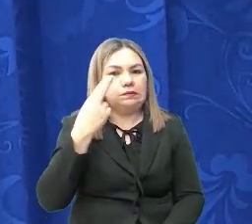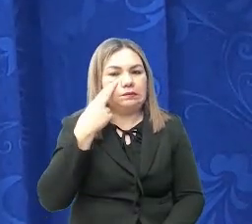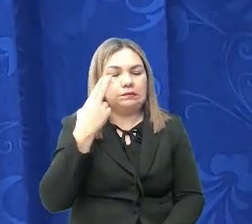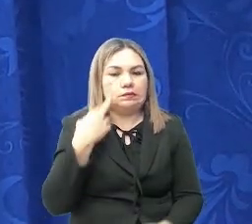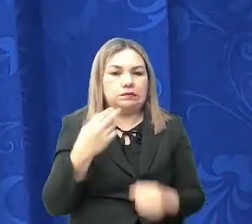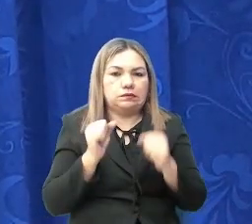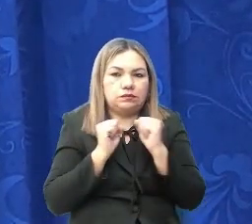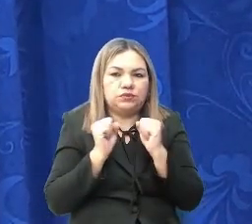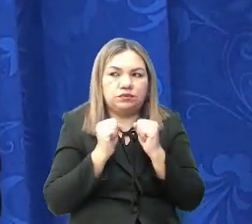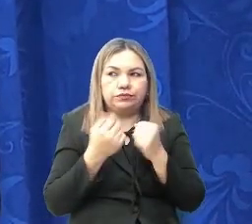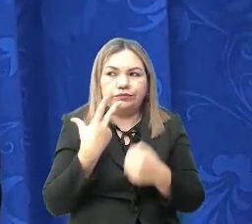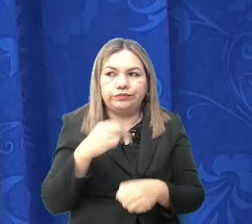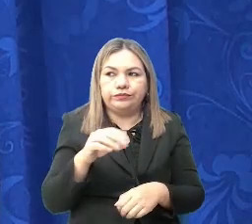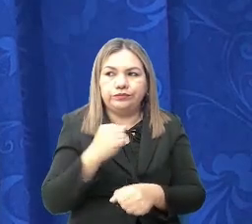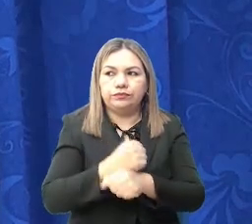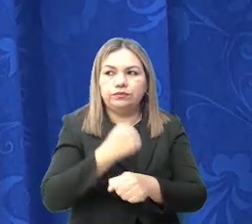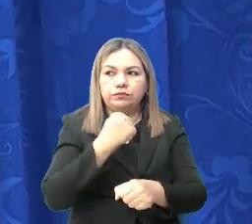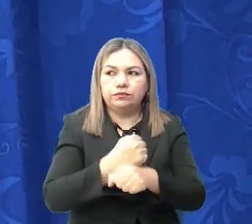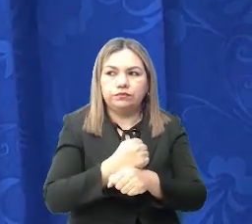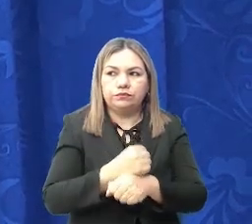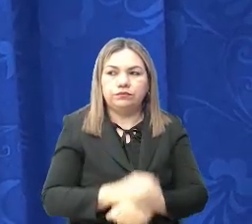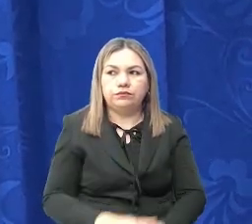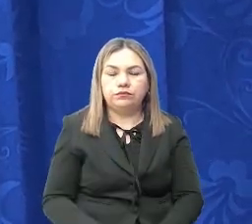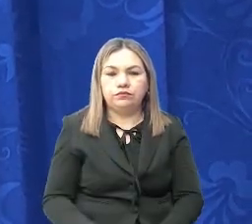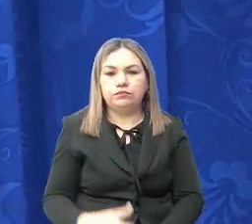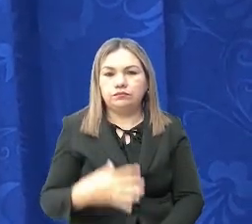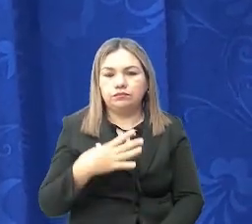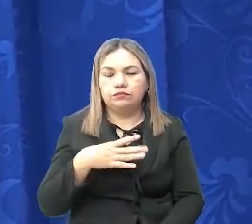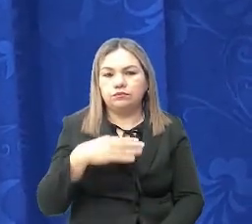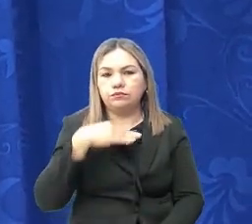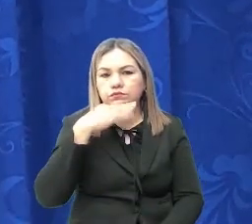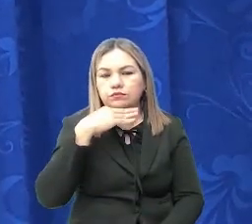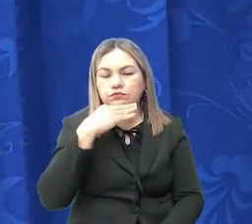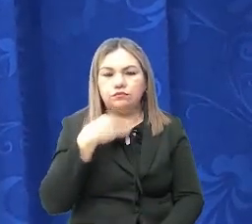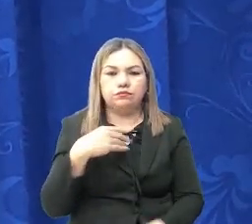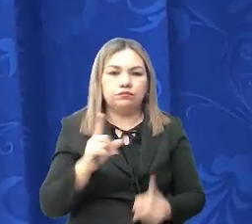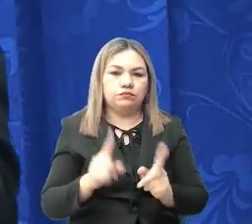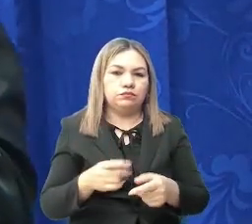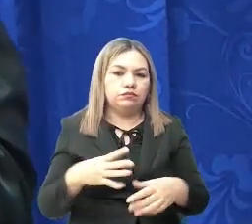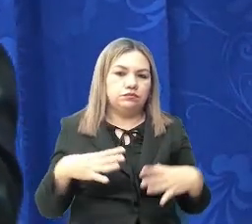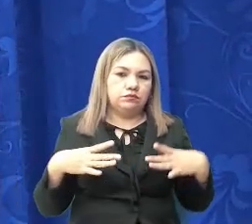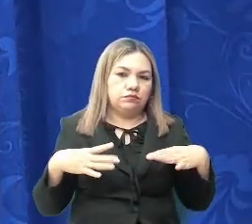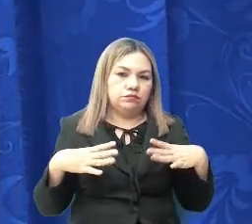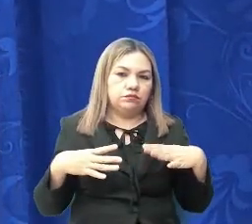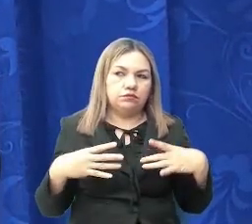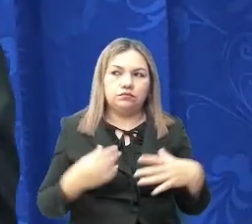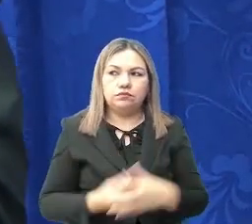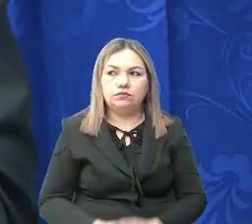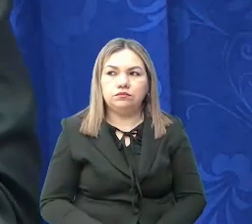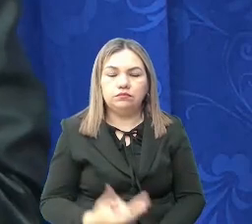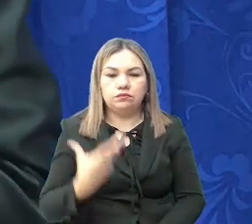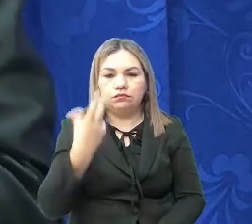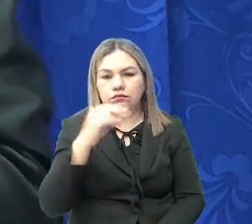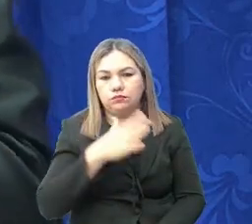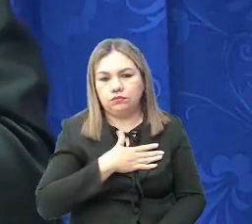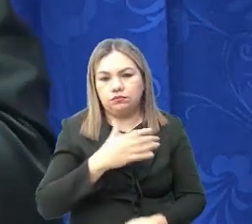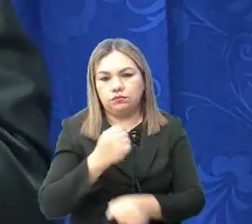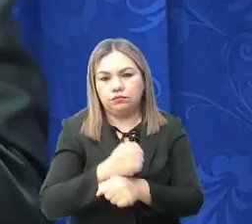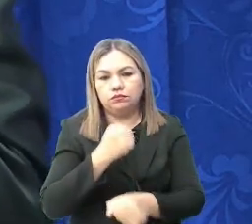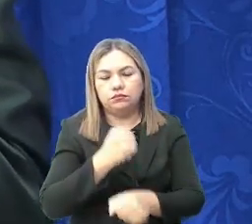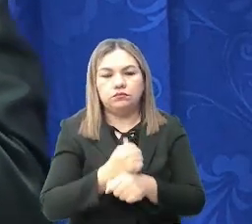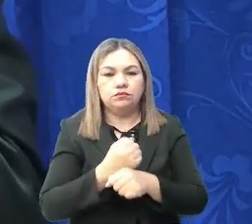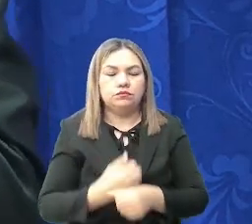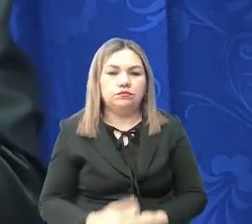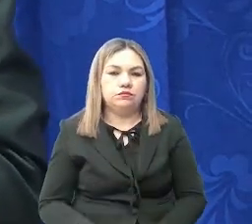because there's climate. There's people that have climate reasons that they don't go to